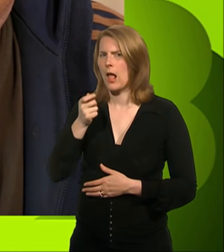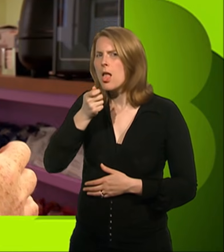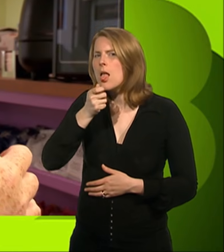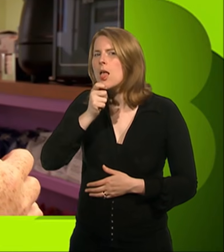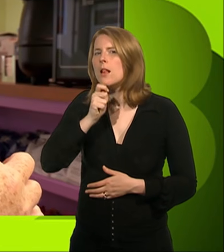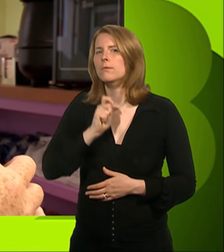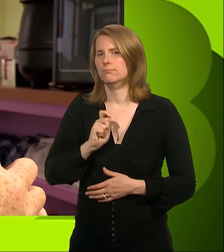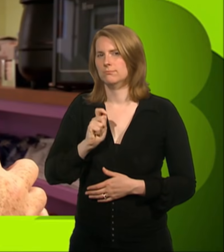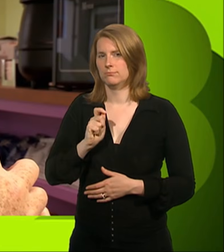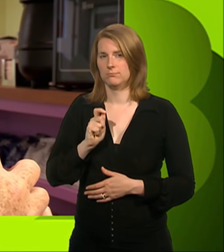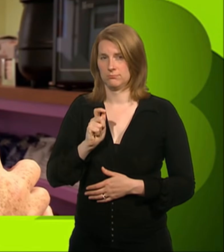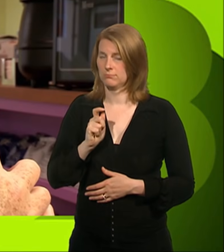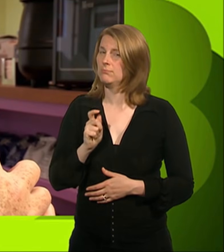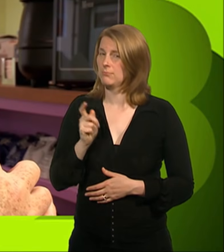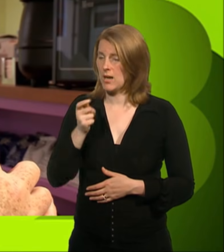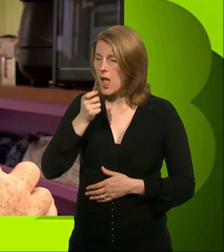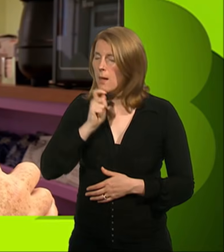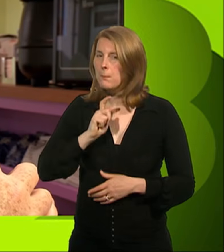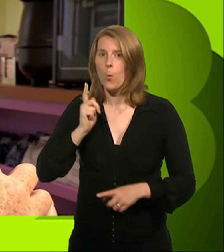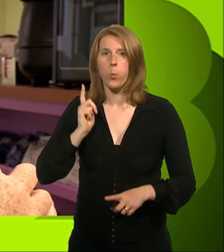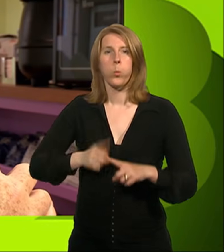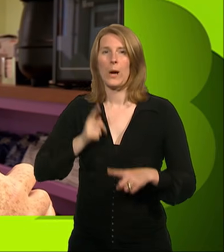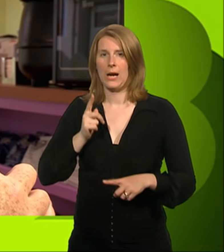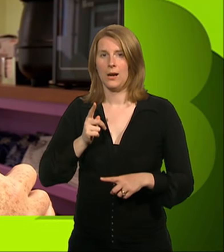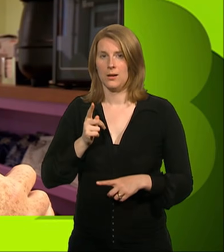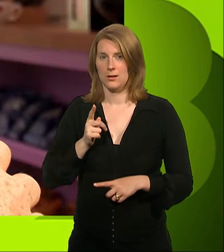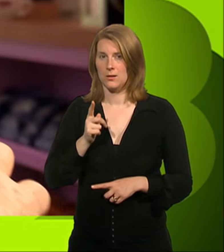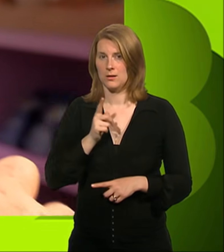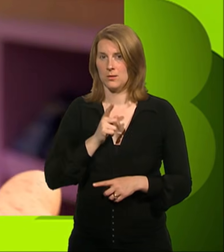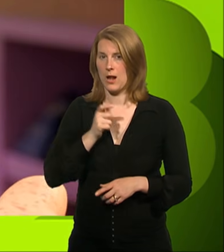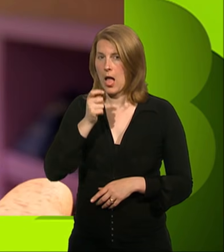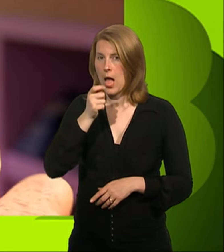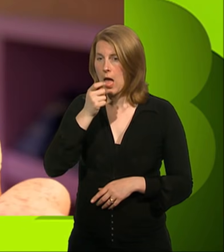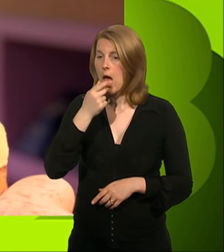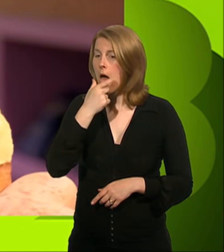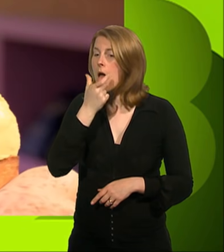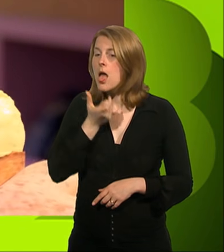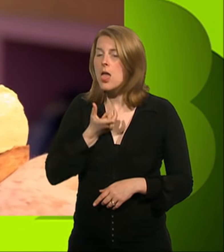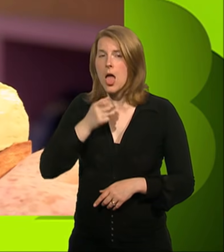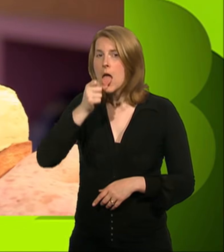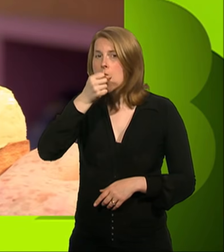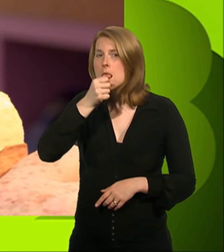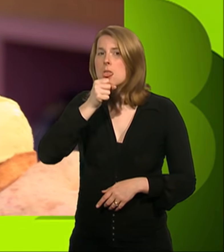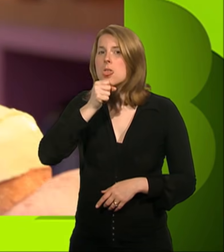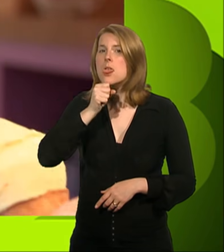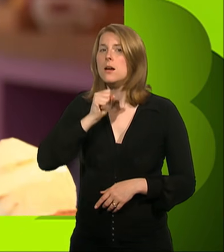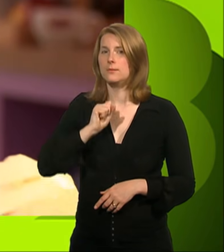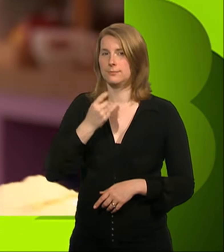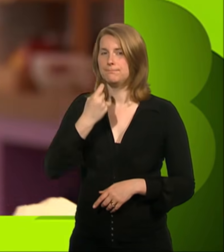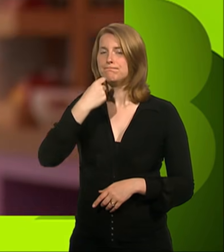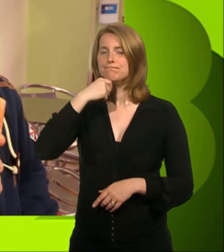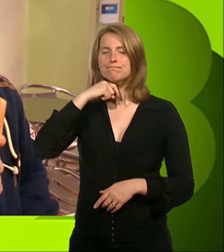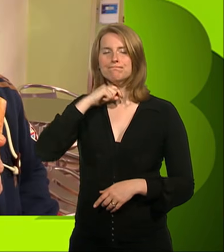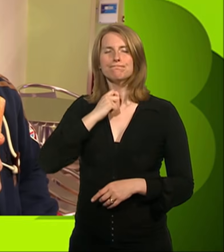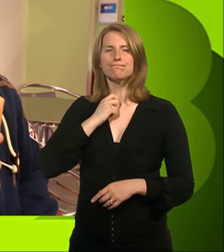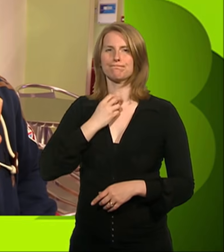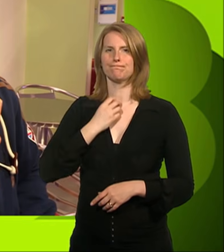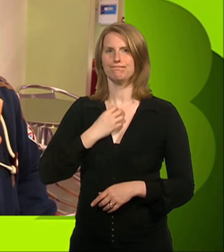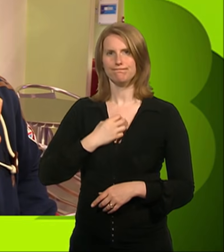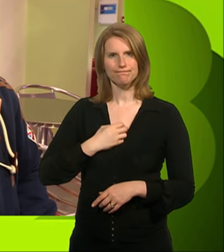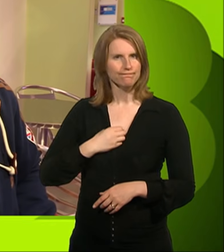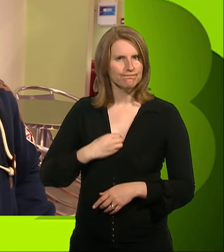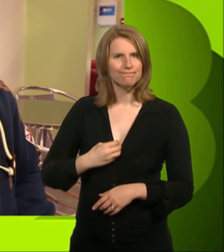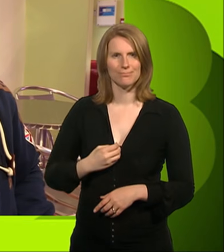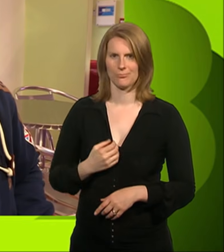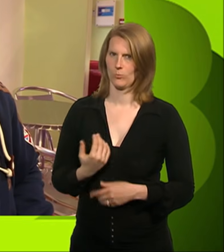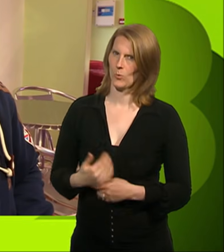ice cream quicker than you, don't worry, you're not missing out when it comes to flavour. Because taste buds don't just live on your tongue. In fact, they're also at the back